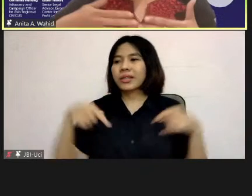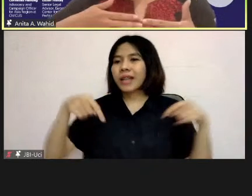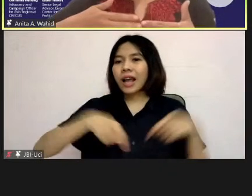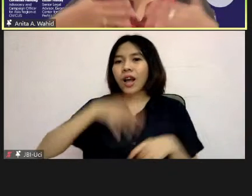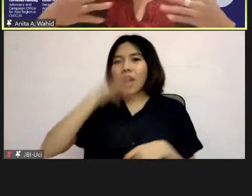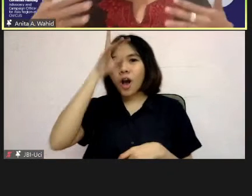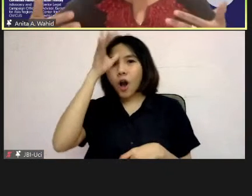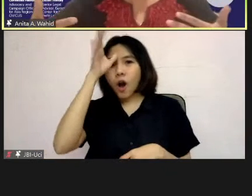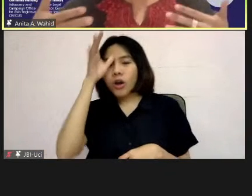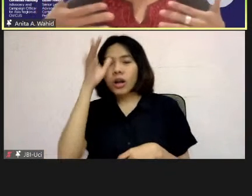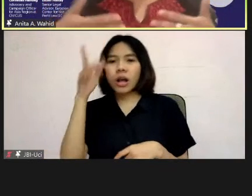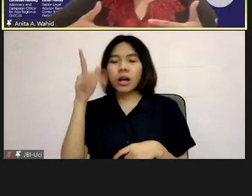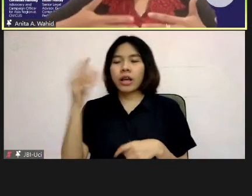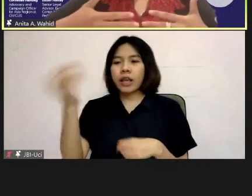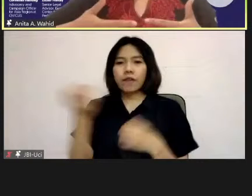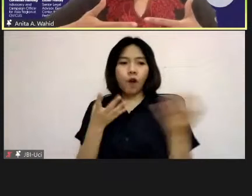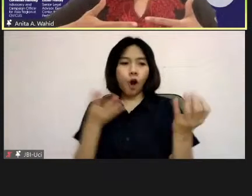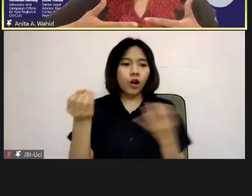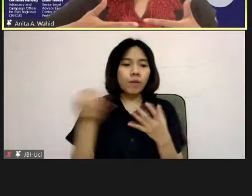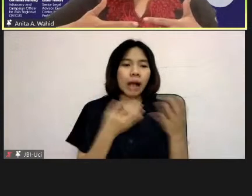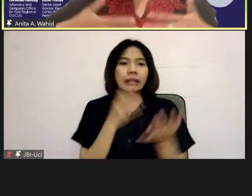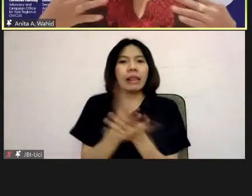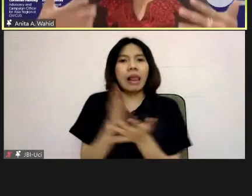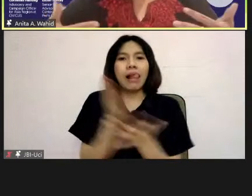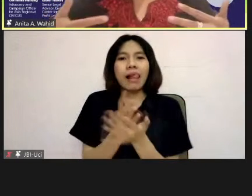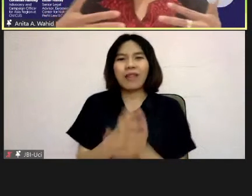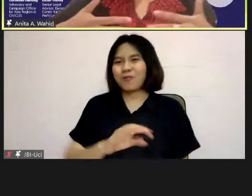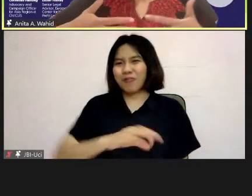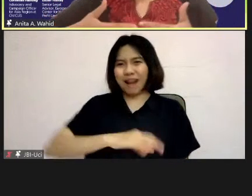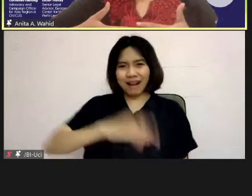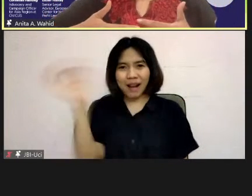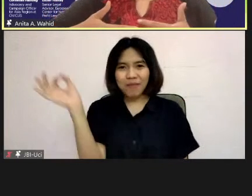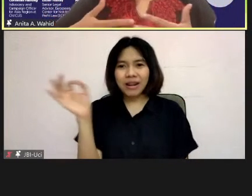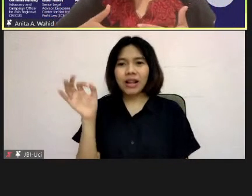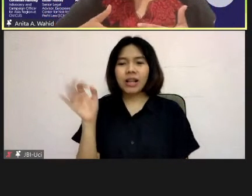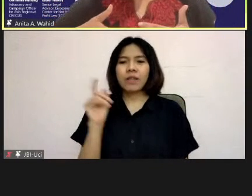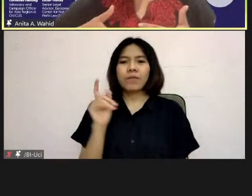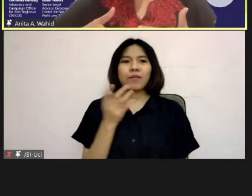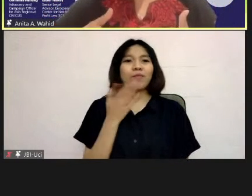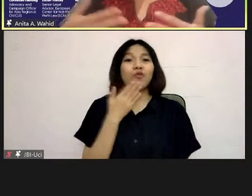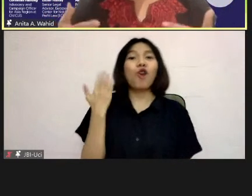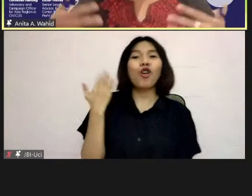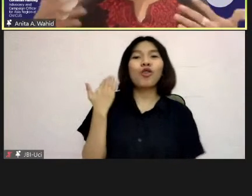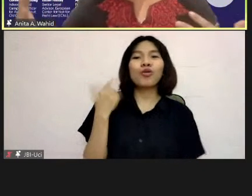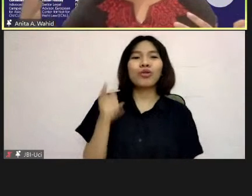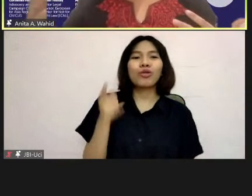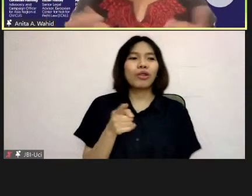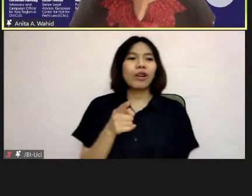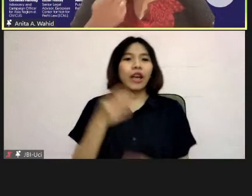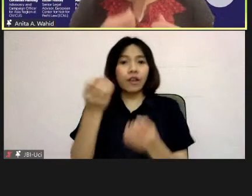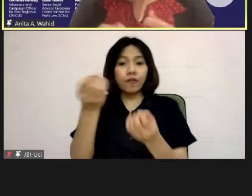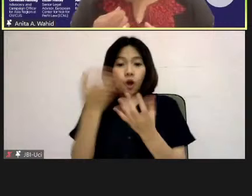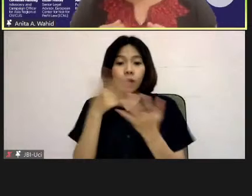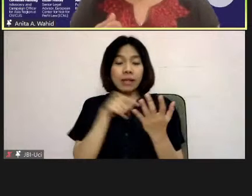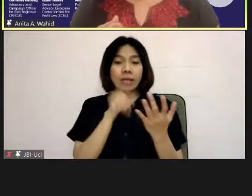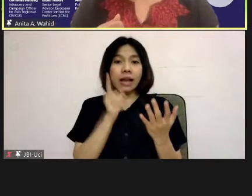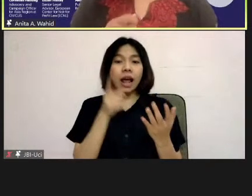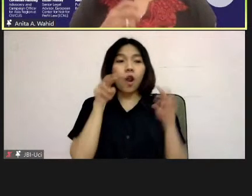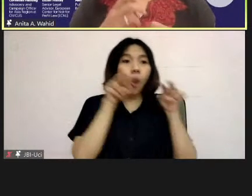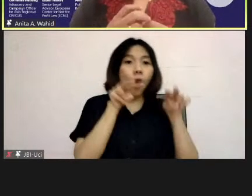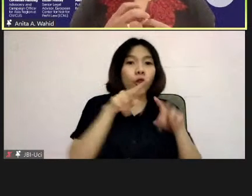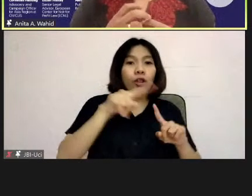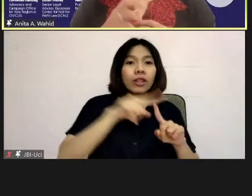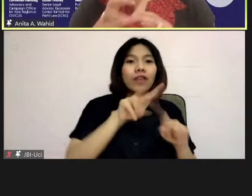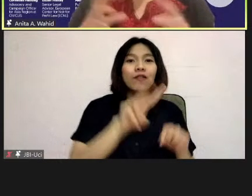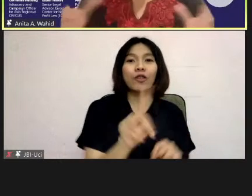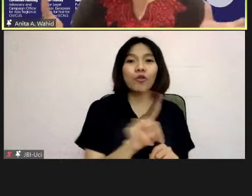not receive those kind of information on the delay of broadcaster, right? From TV or newspaper, printed media,